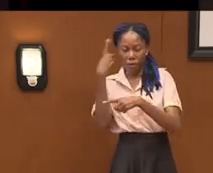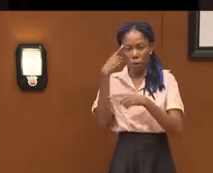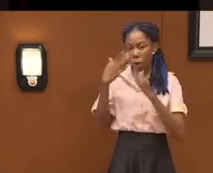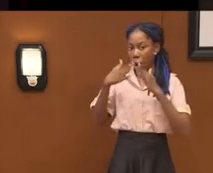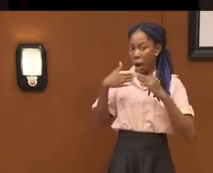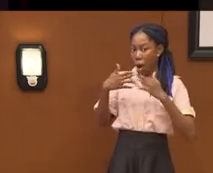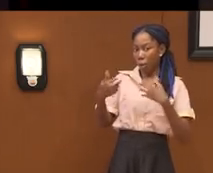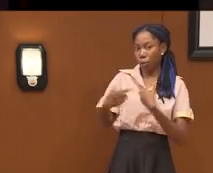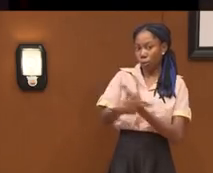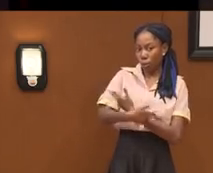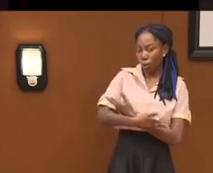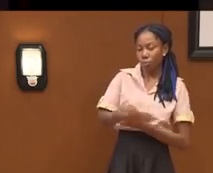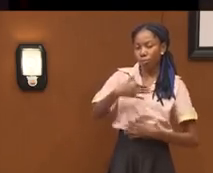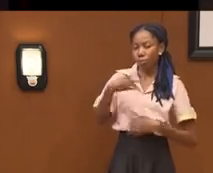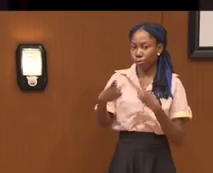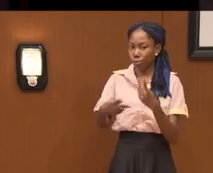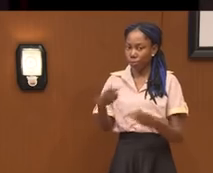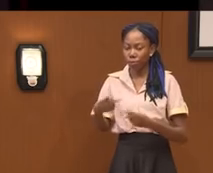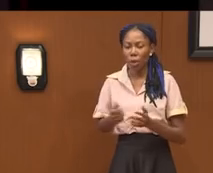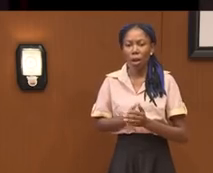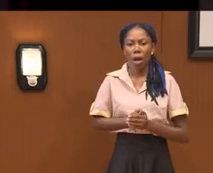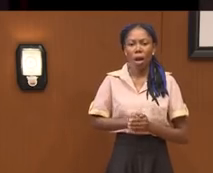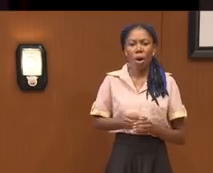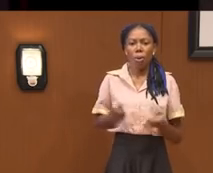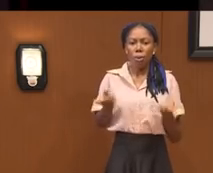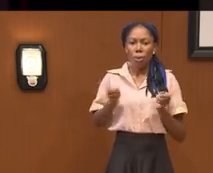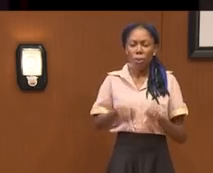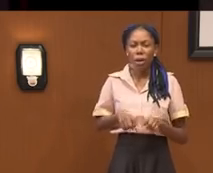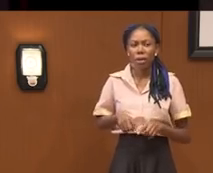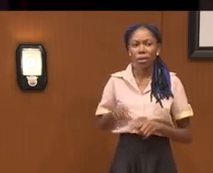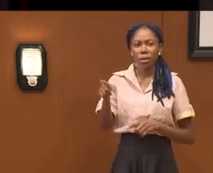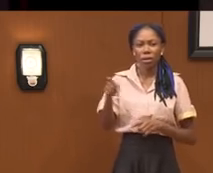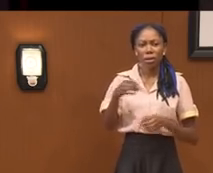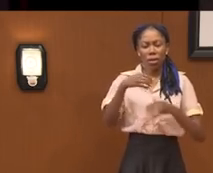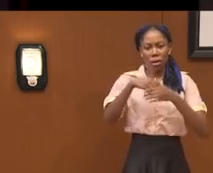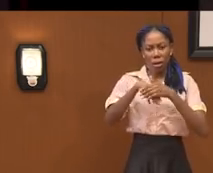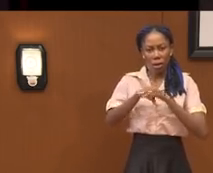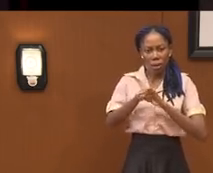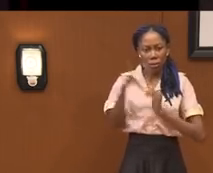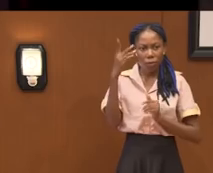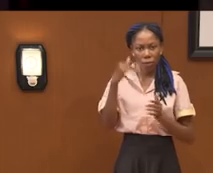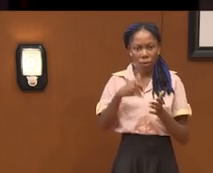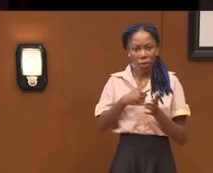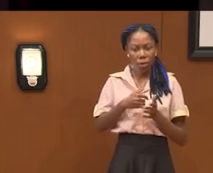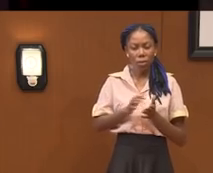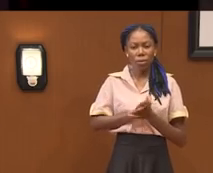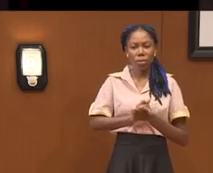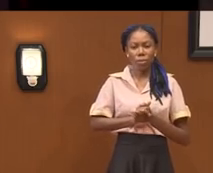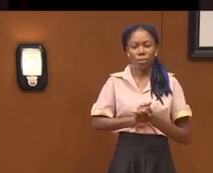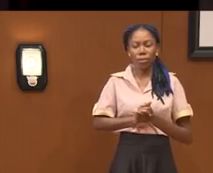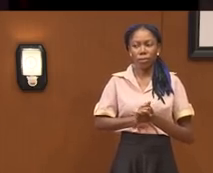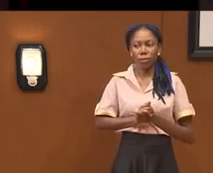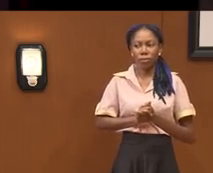payment. And when he came to, when the apartment was later on, maybe next week or thereabout